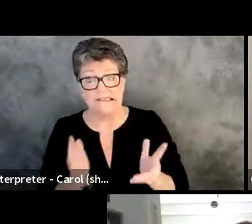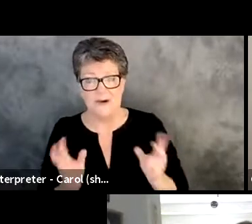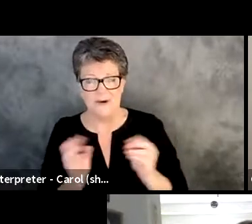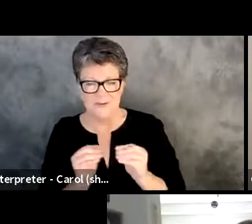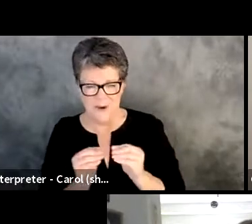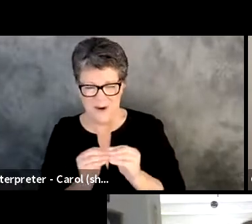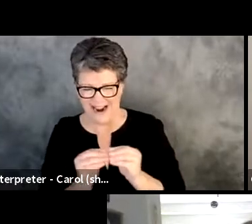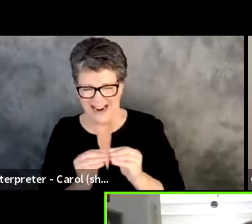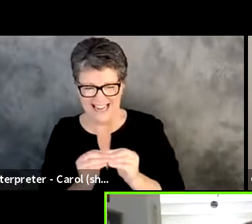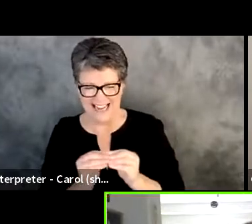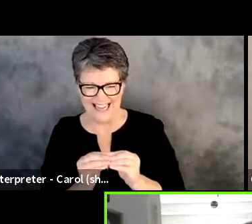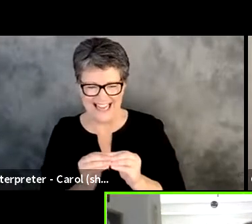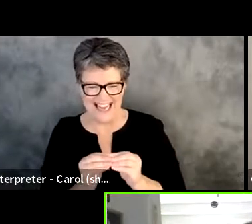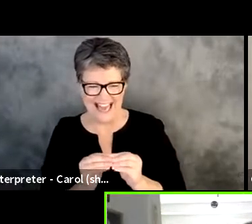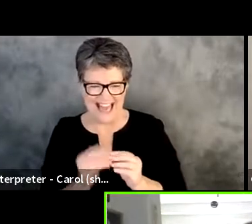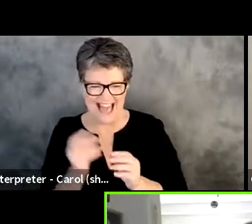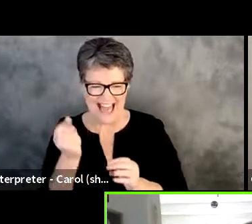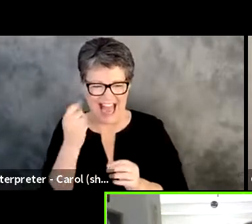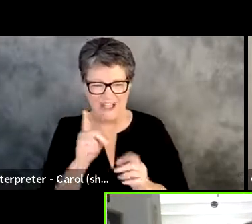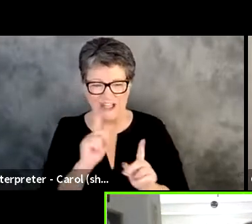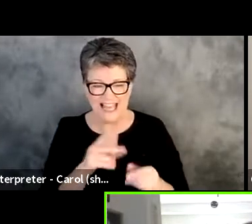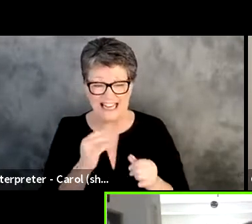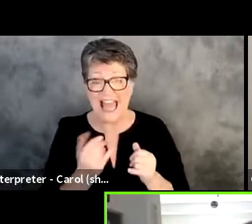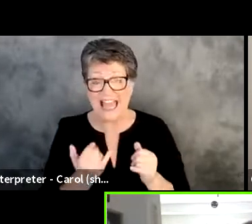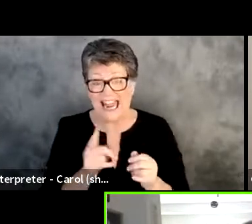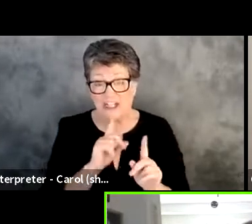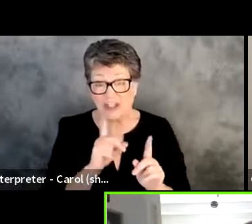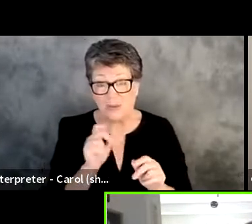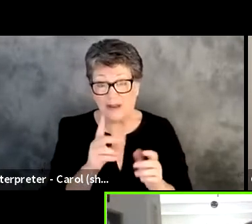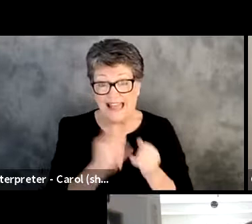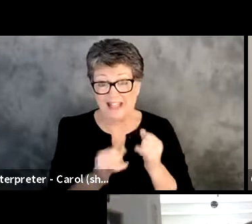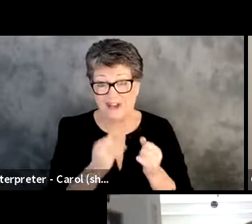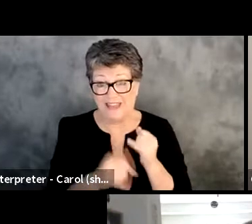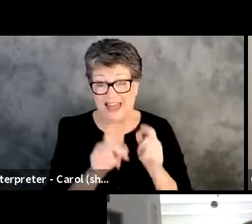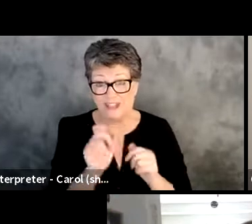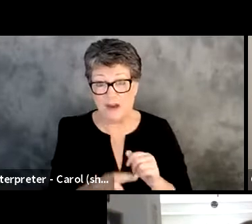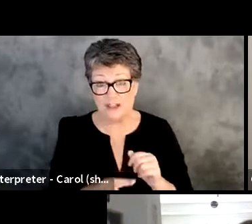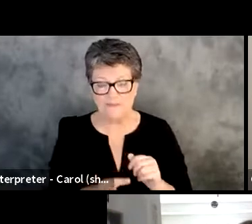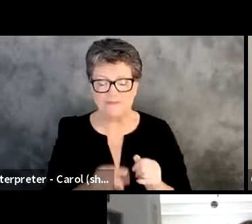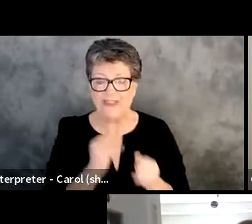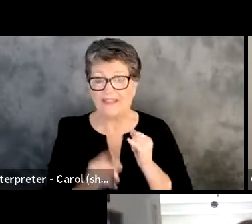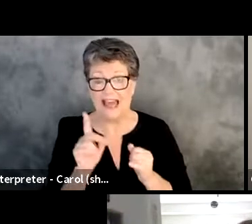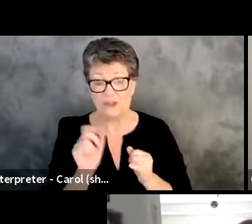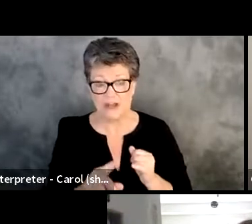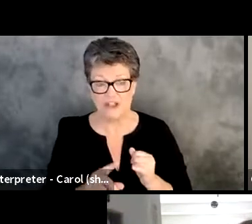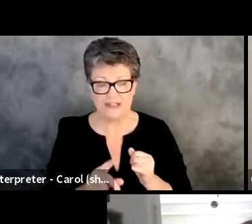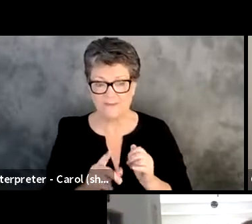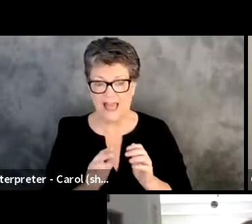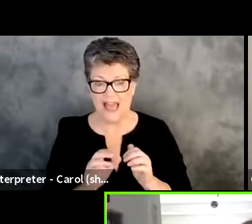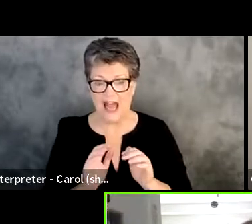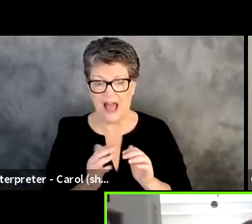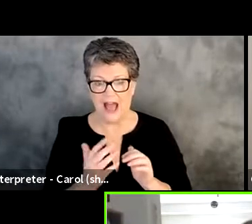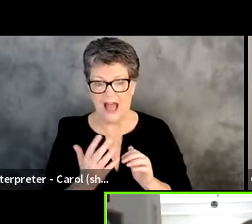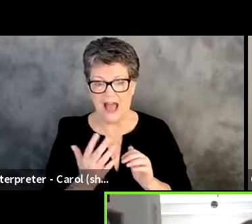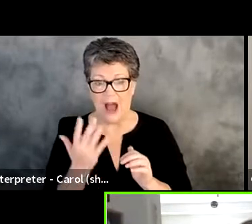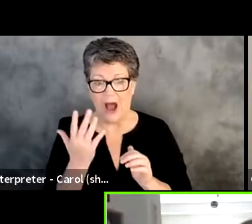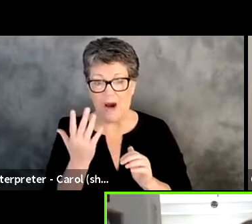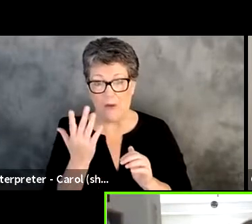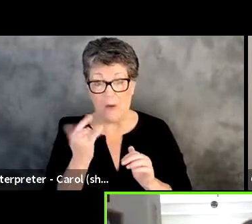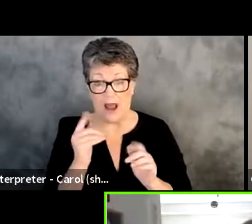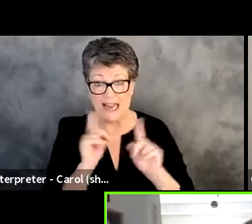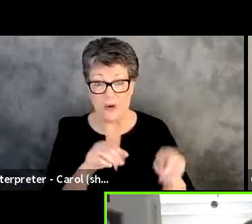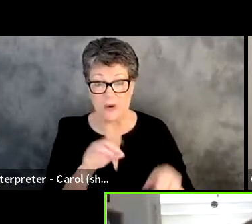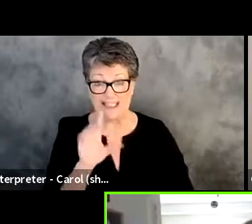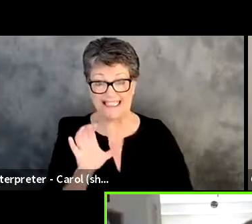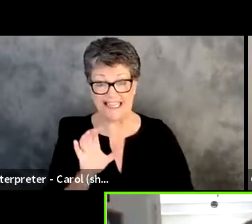probably. We probably I can just answer the last question quickly. Yeah, the last question is, how come I went to DC?